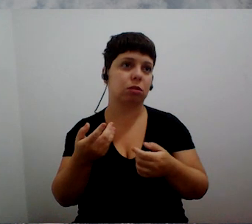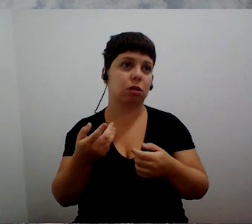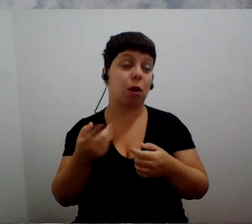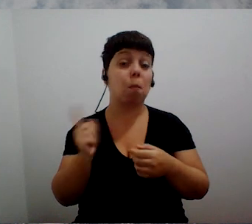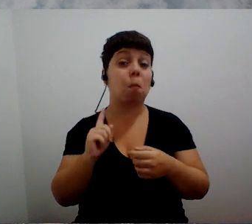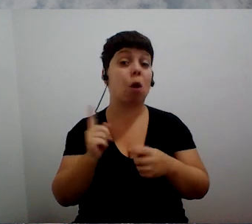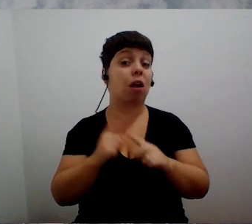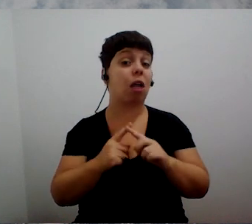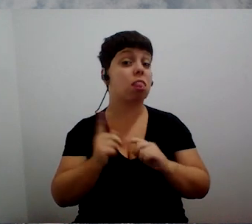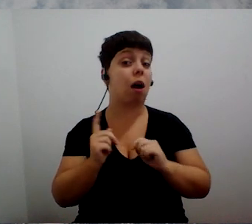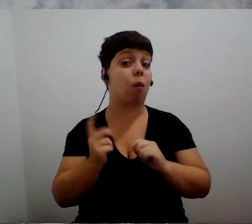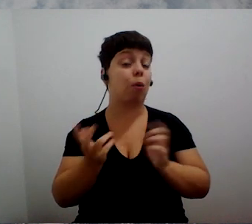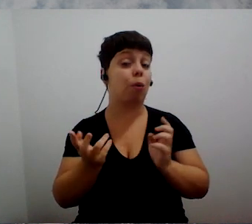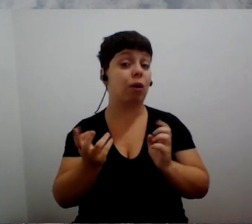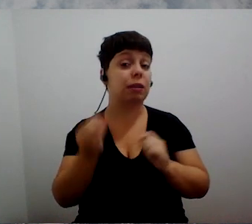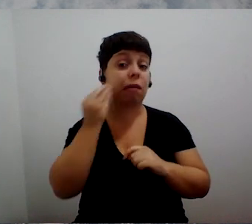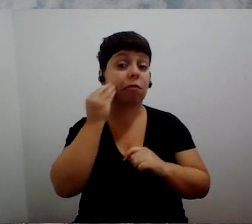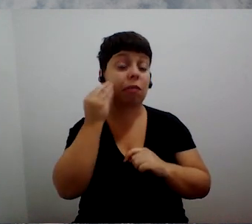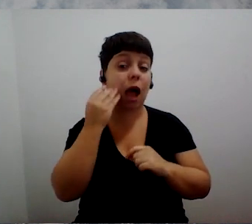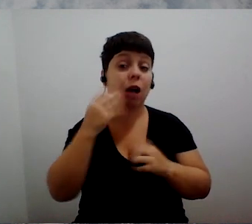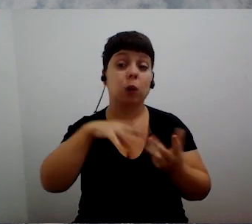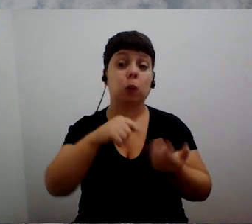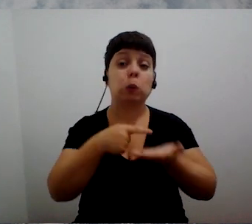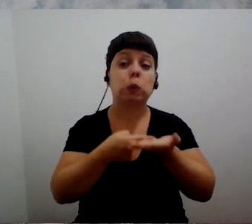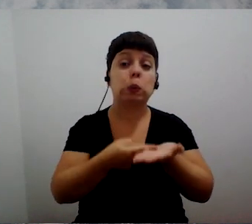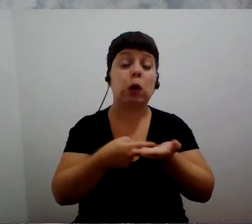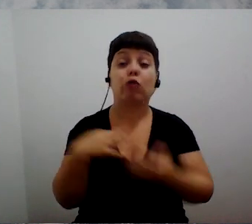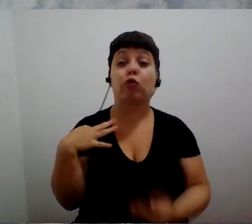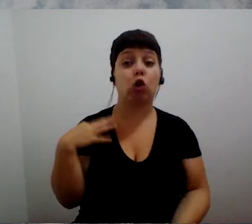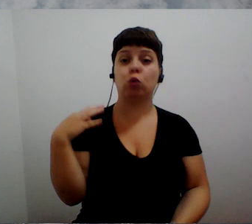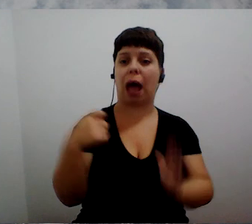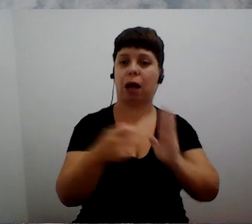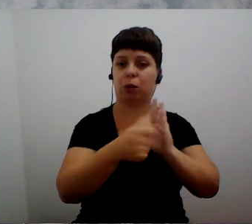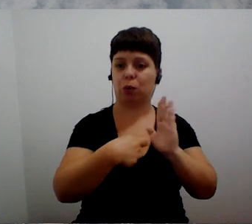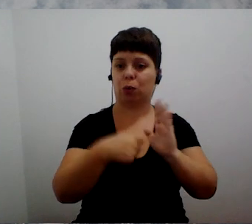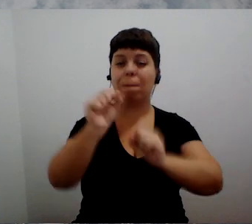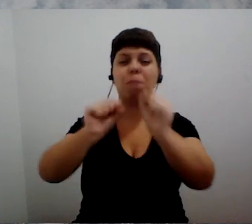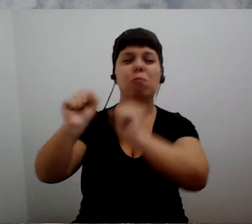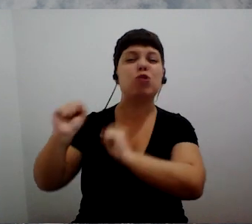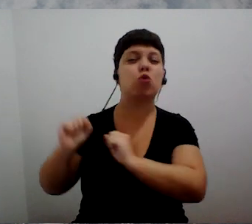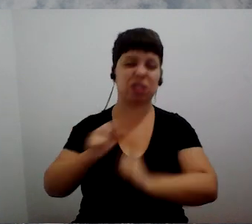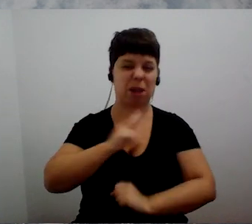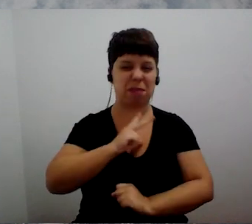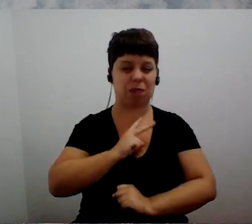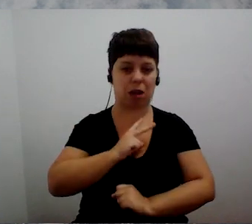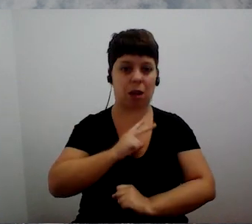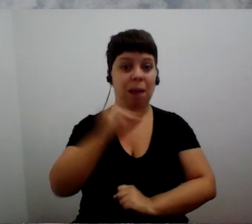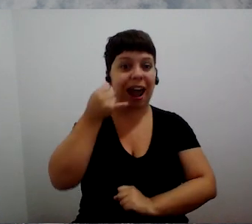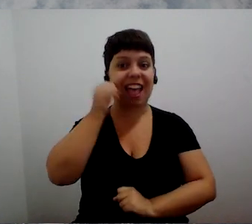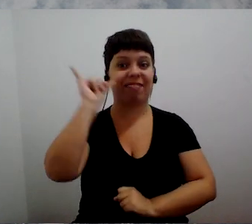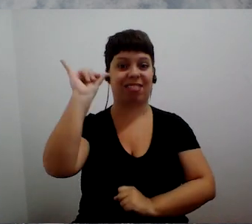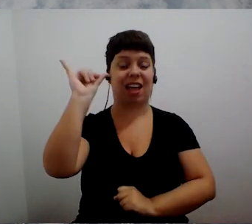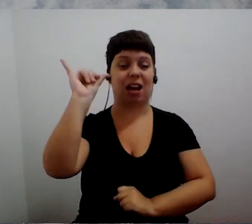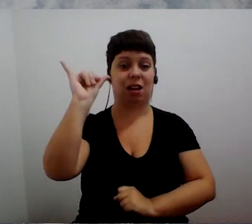sector, with the beef sector. So why not to put and to draft international voluntary agreements with the private